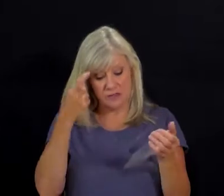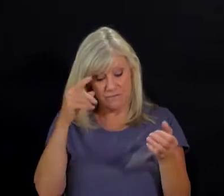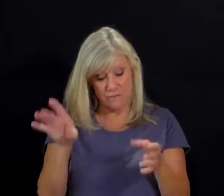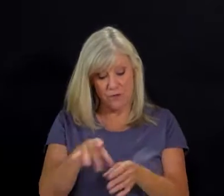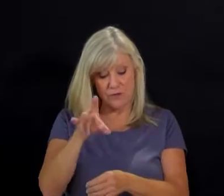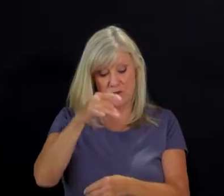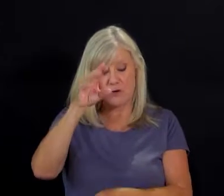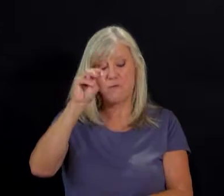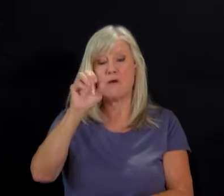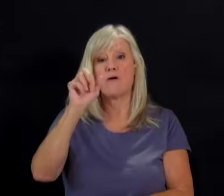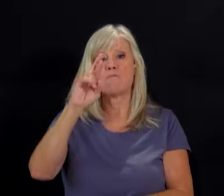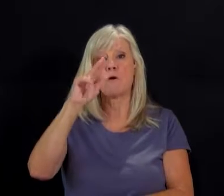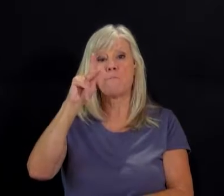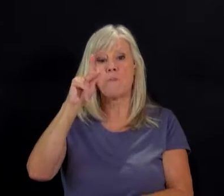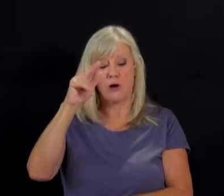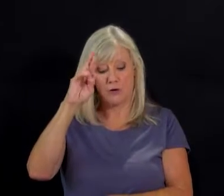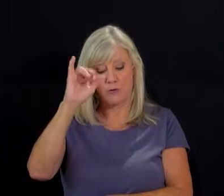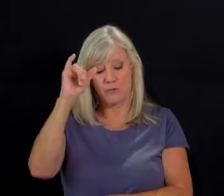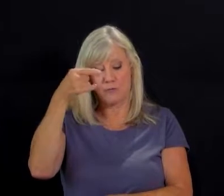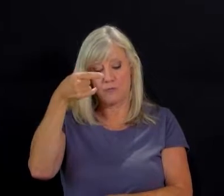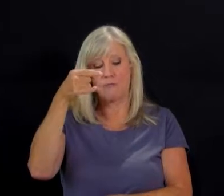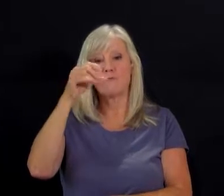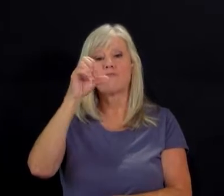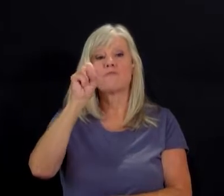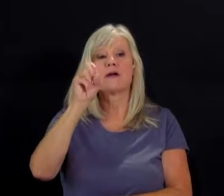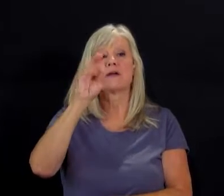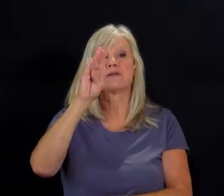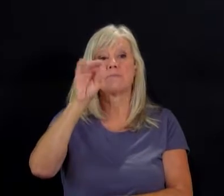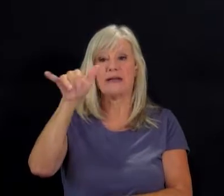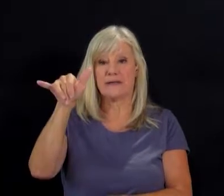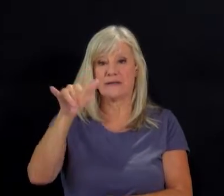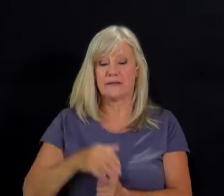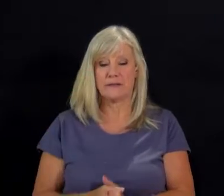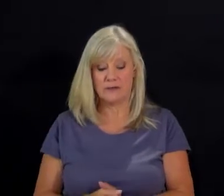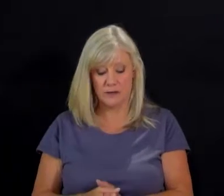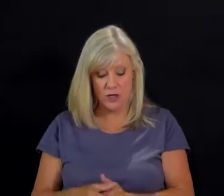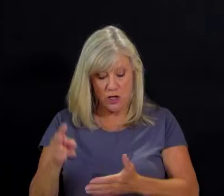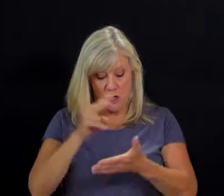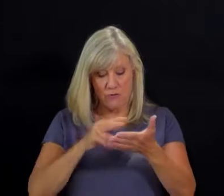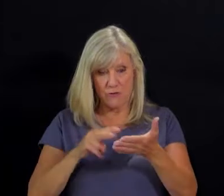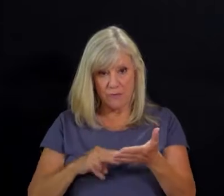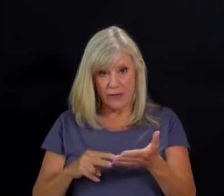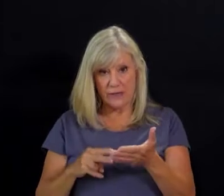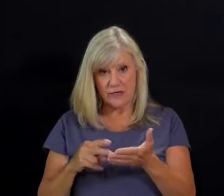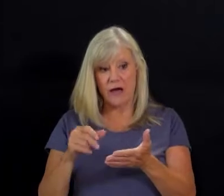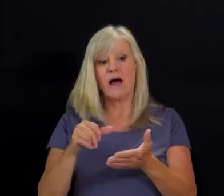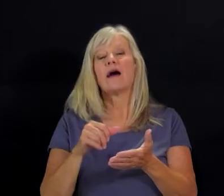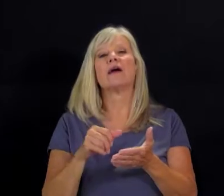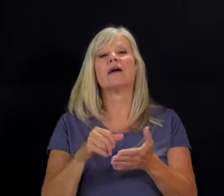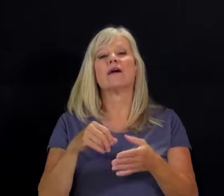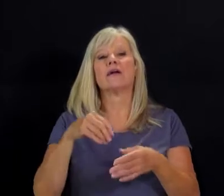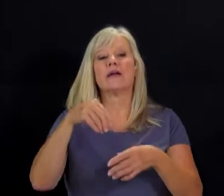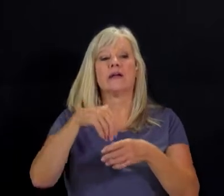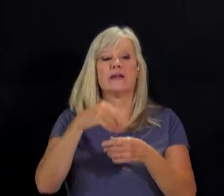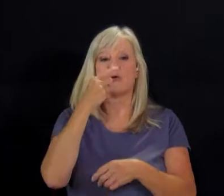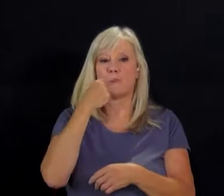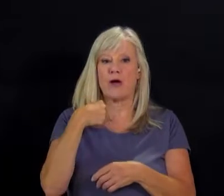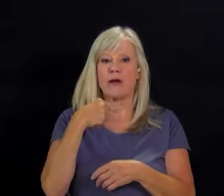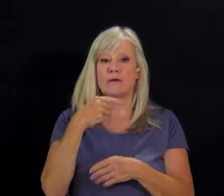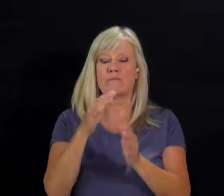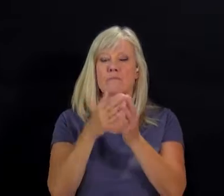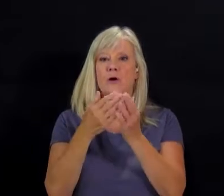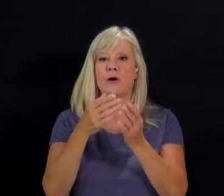soul of Mark Rigsby. The readings can be found at number 1170 in the red hymnal. That's